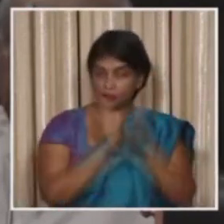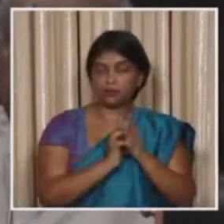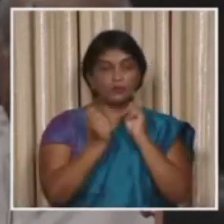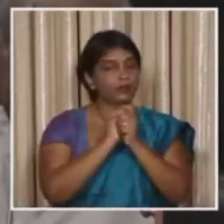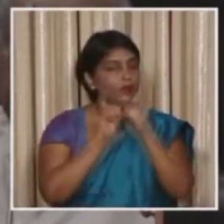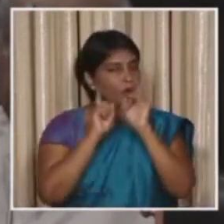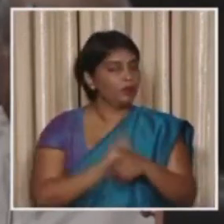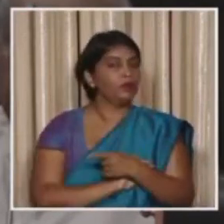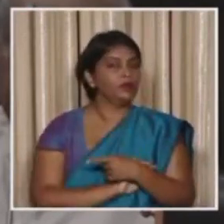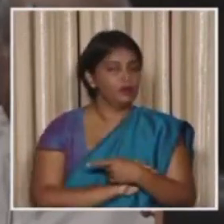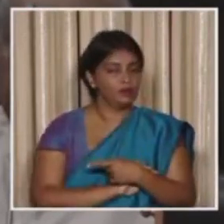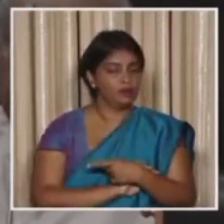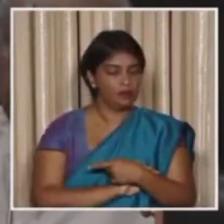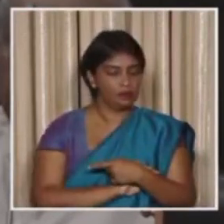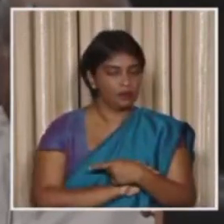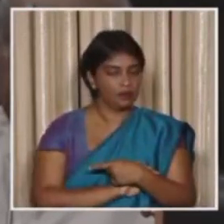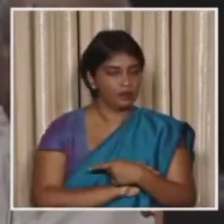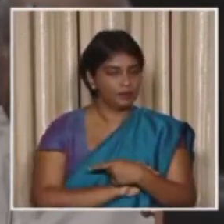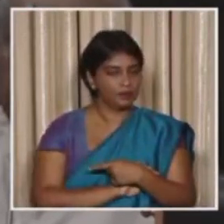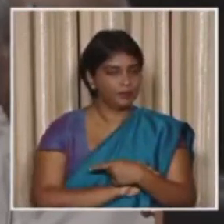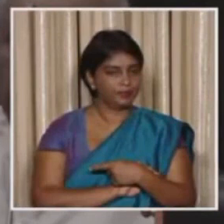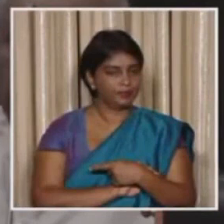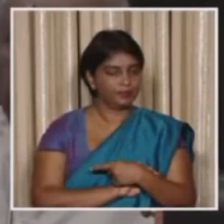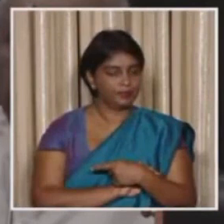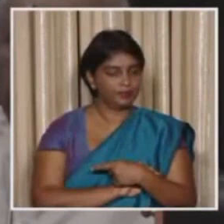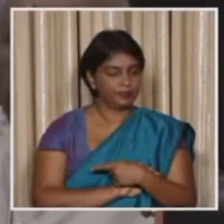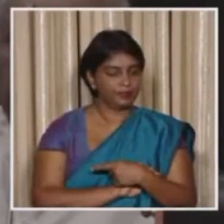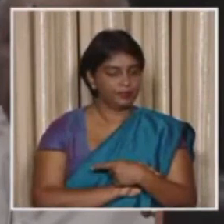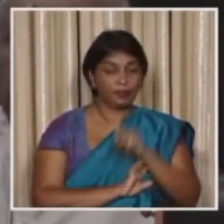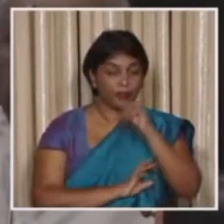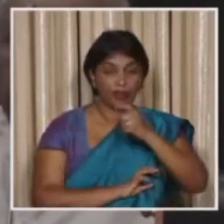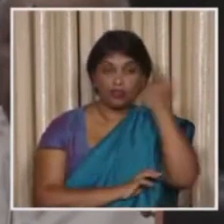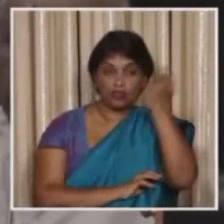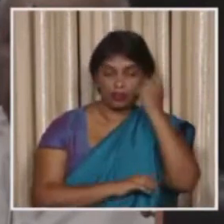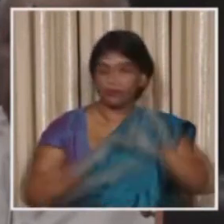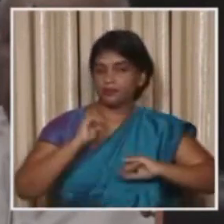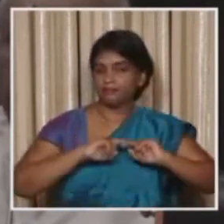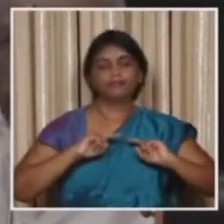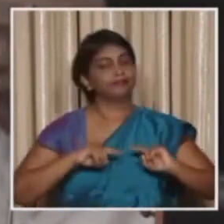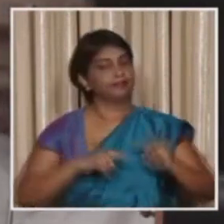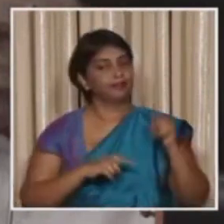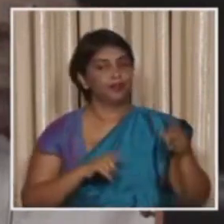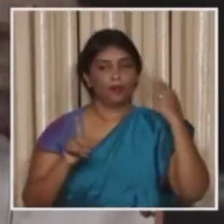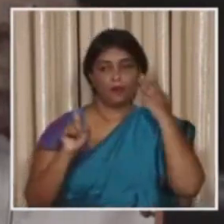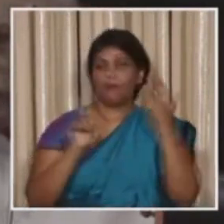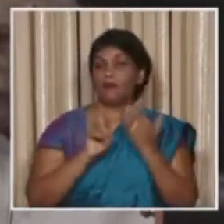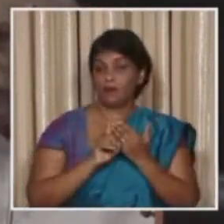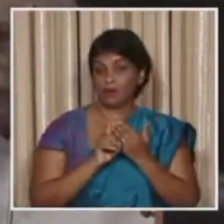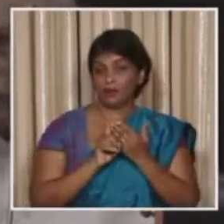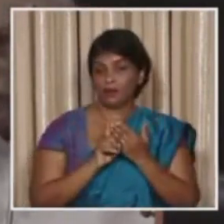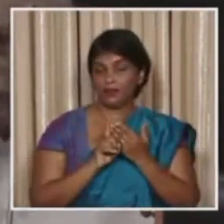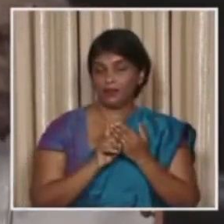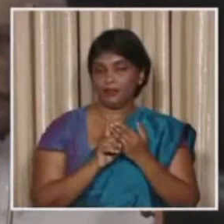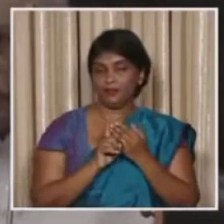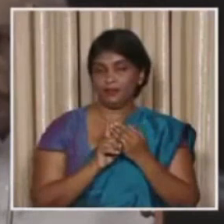gazetted. Truth-seeking mechanism and the bill. The interim secretariat for the truth-seeking mechanism has been established and a